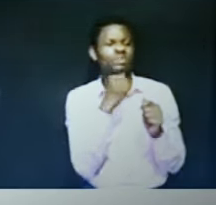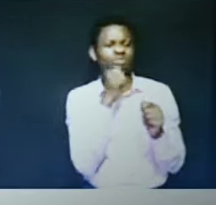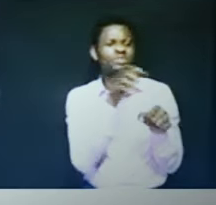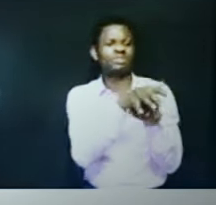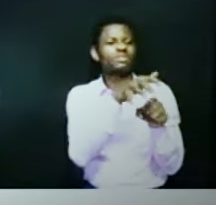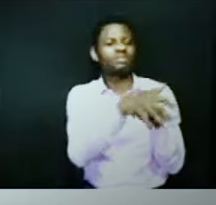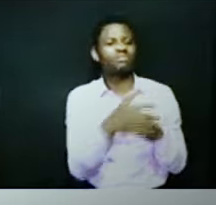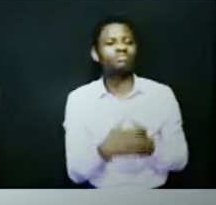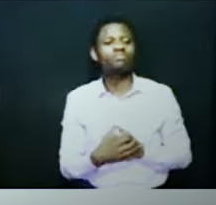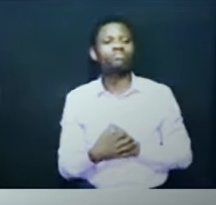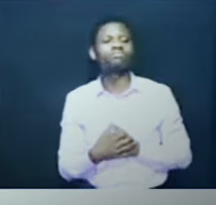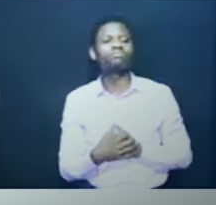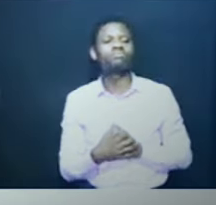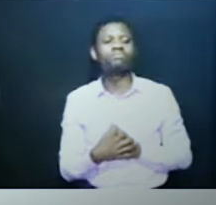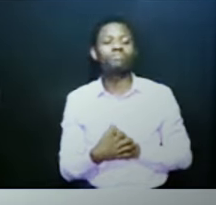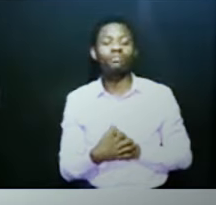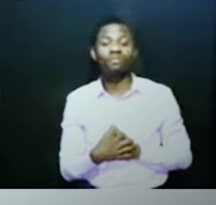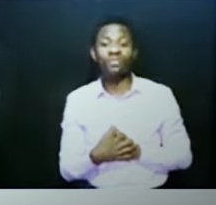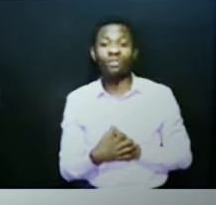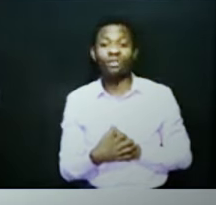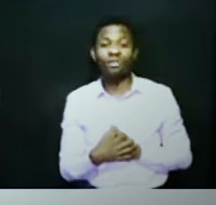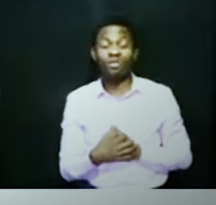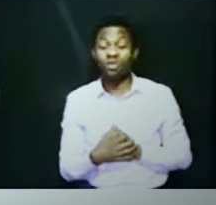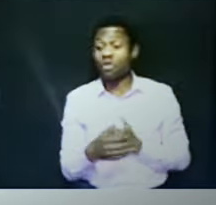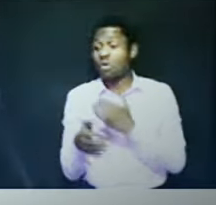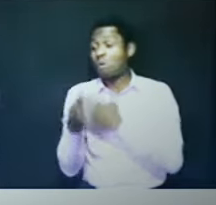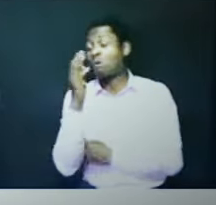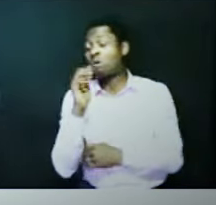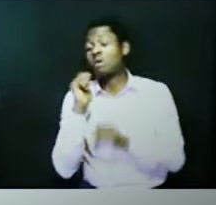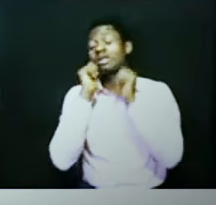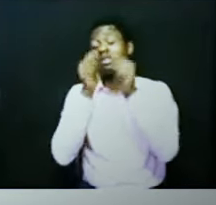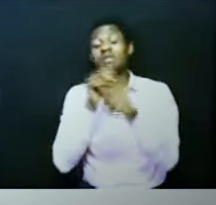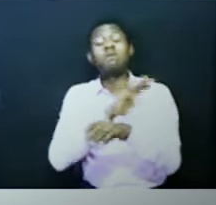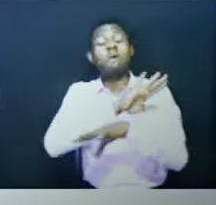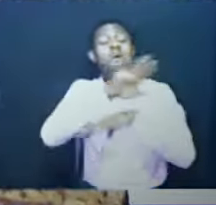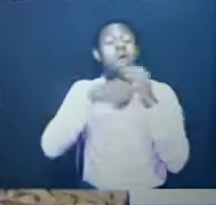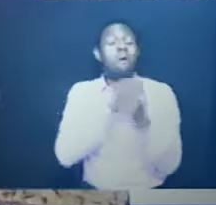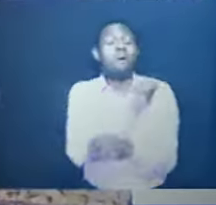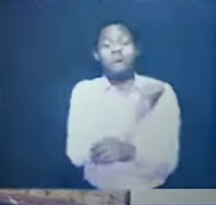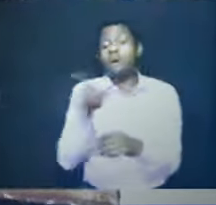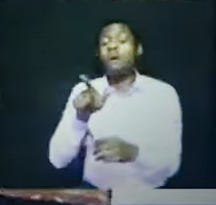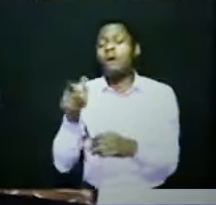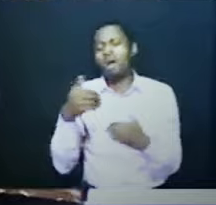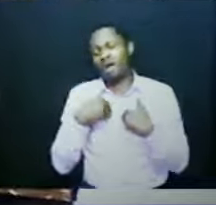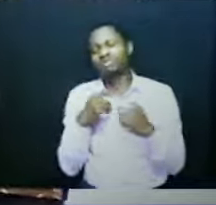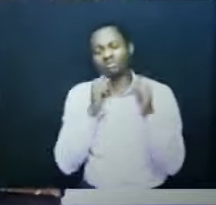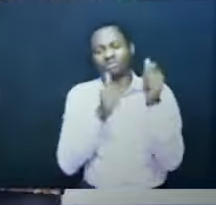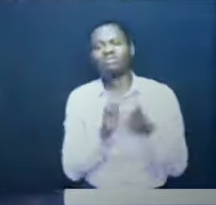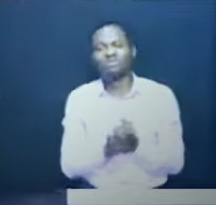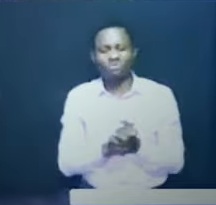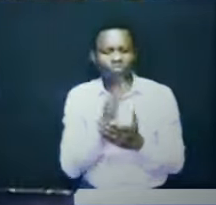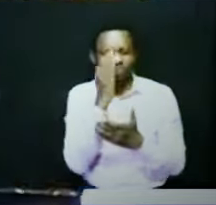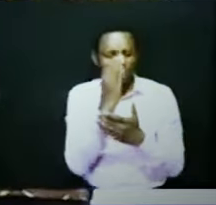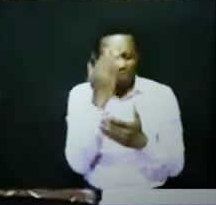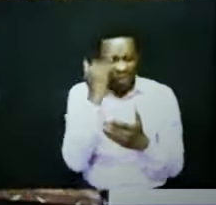Because God has gifted all of us. Why are others